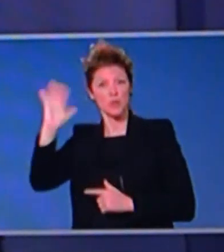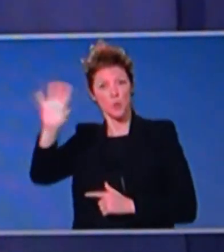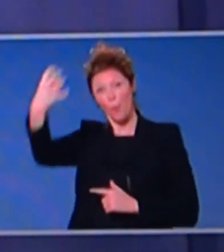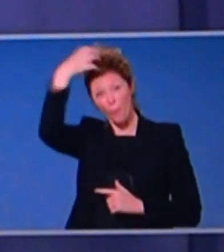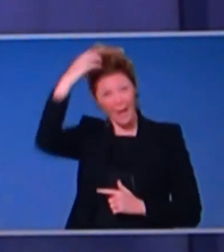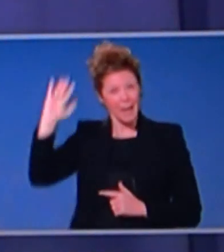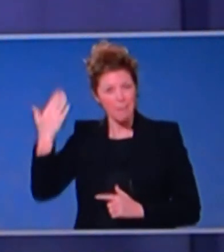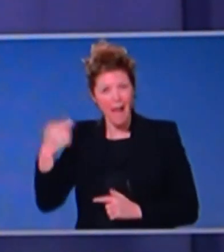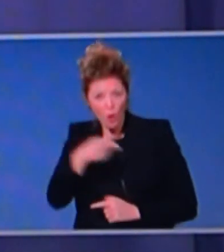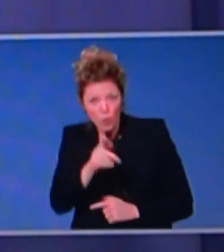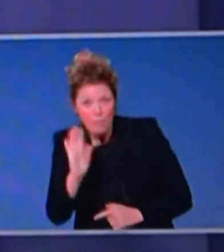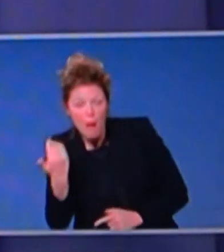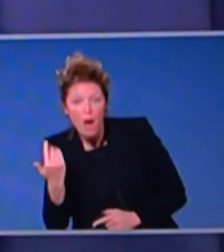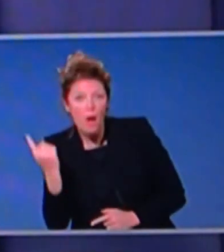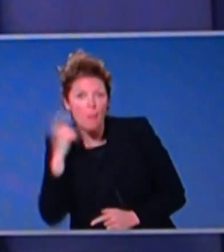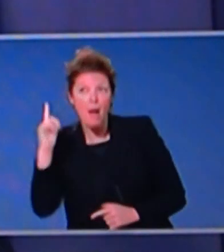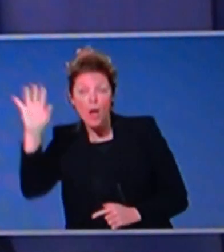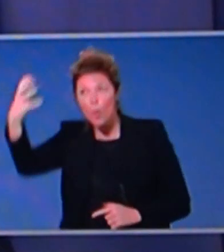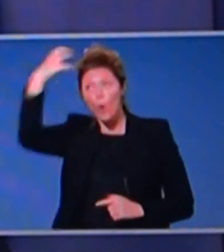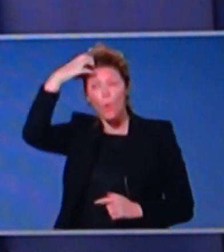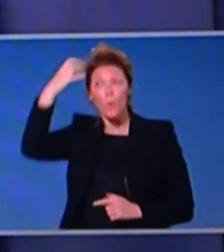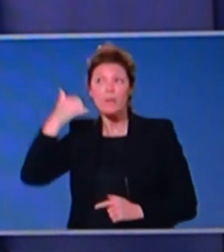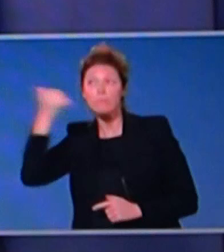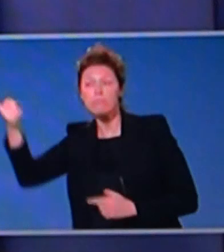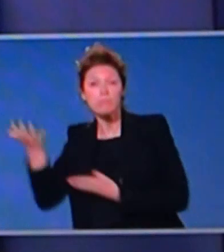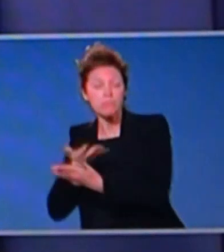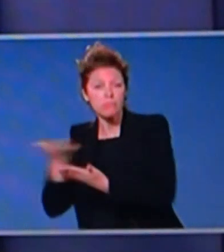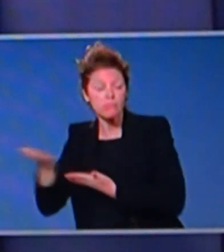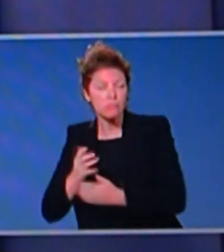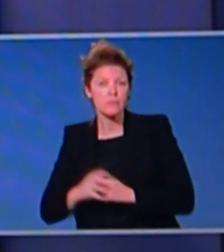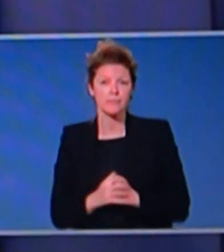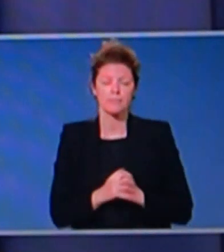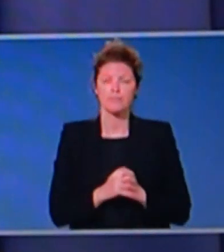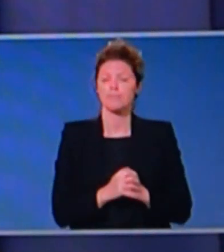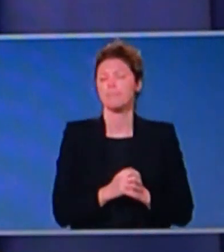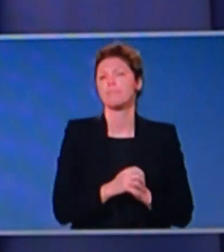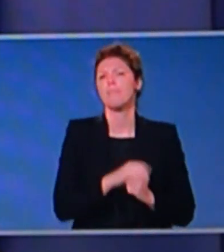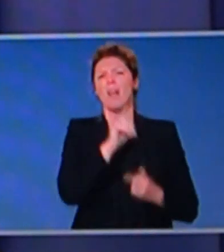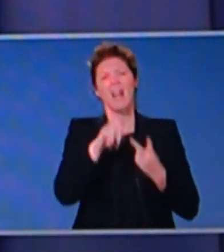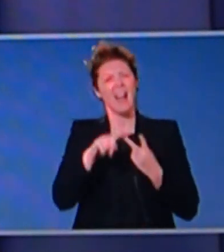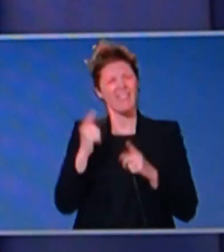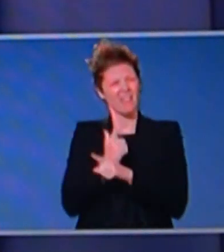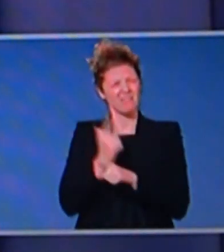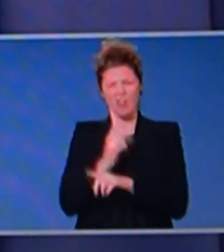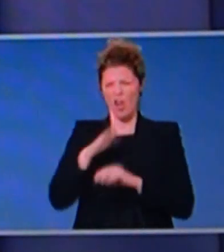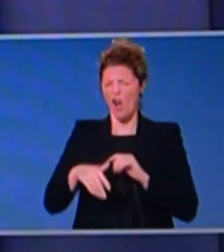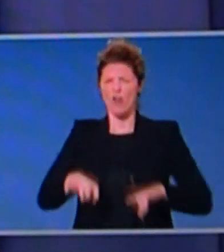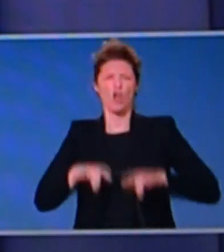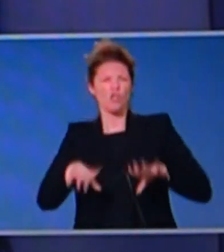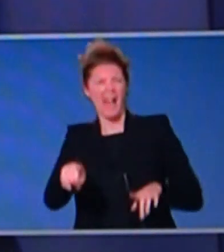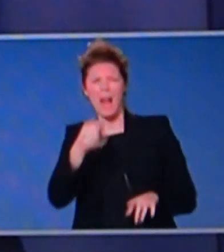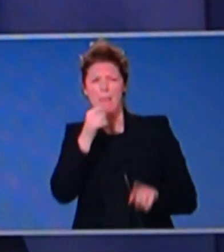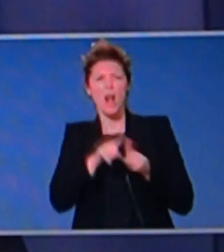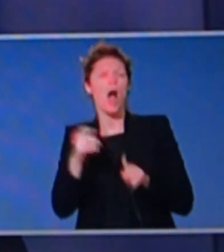know, there's state-backed media that's got a lot of rhetoric about Australia being a bully in the region and bits and pieces like this. Are you concerned